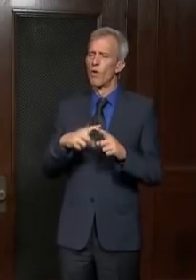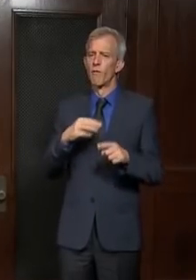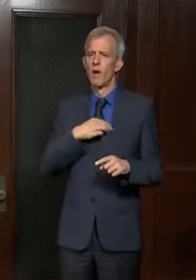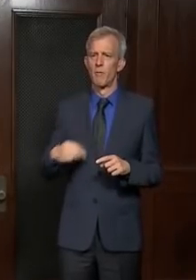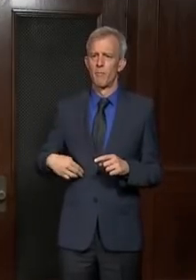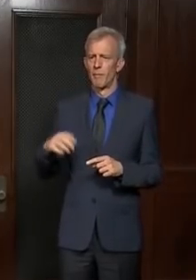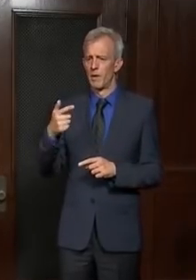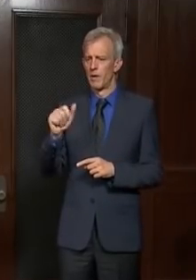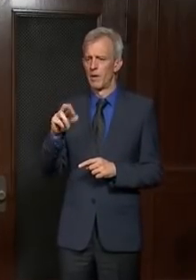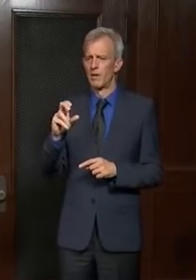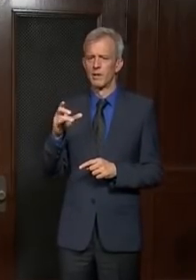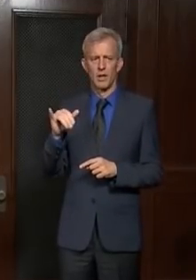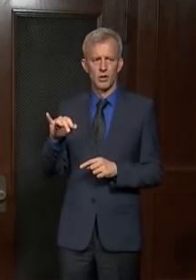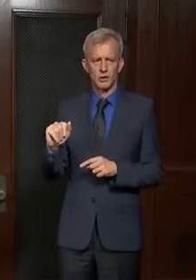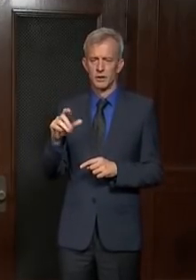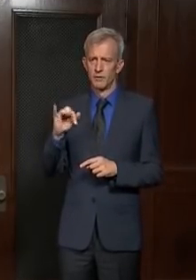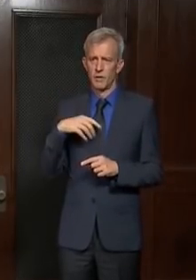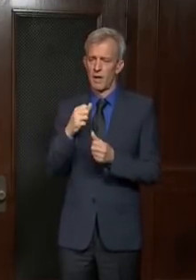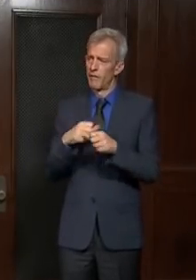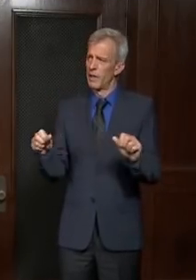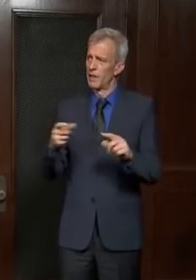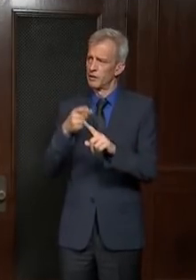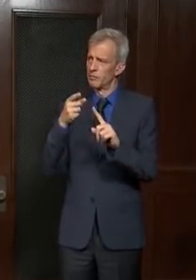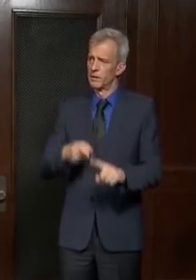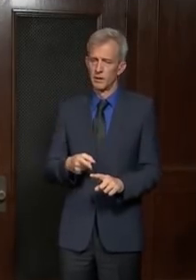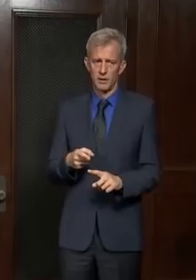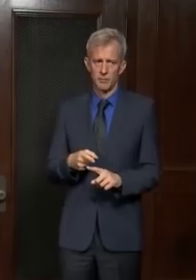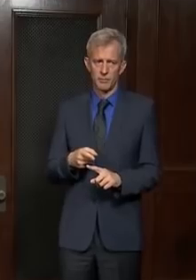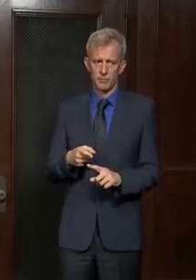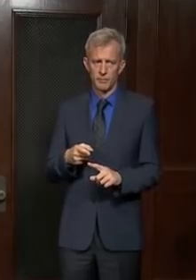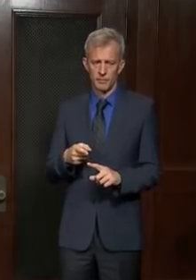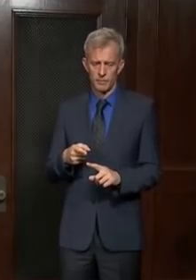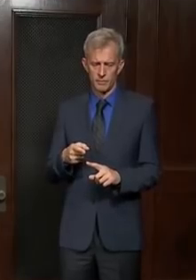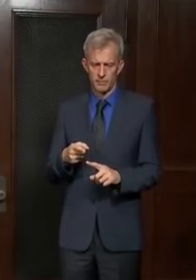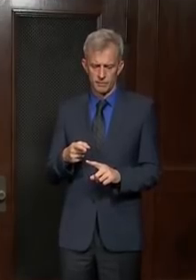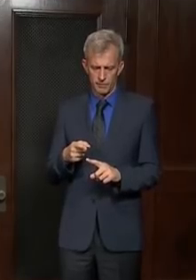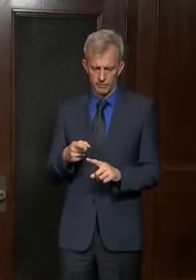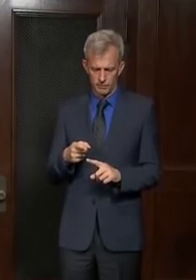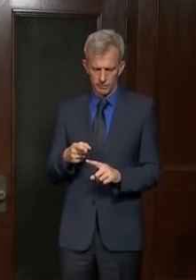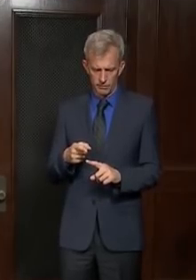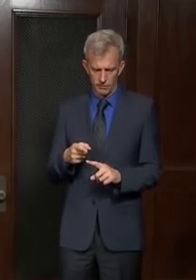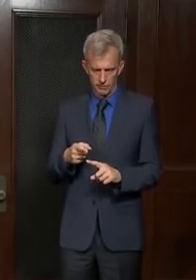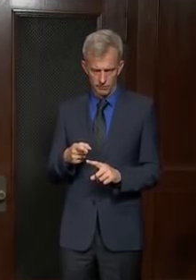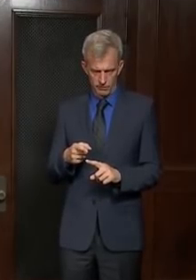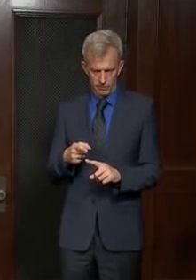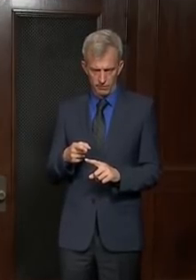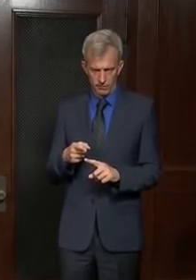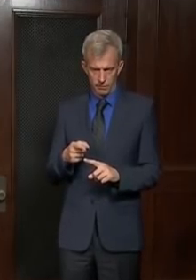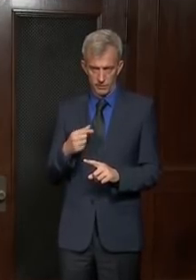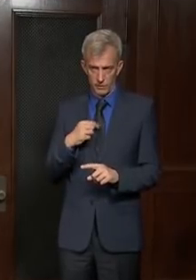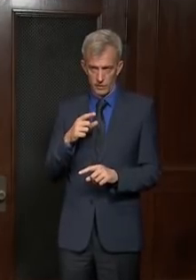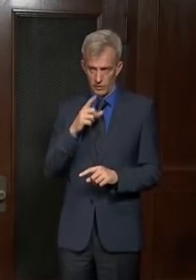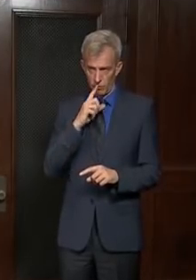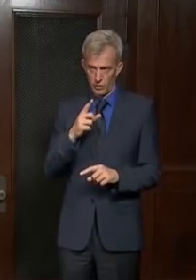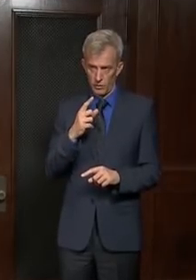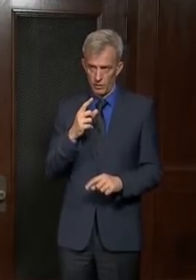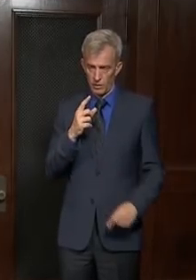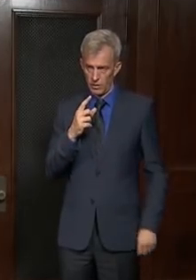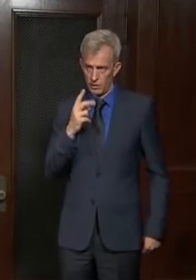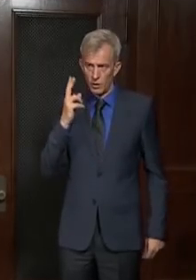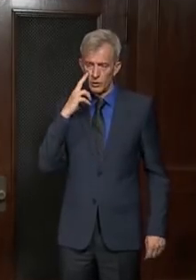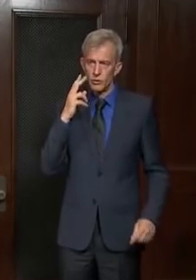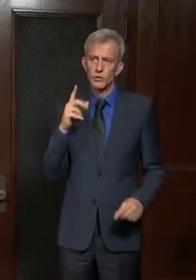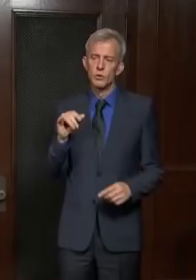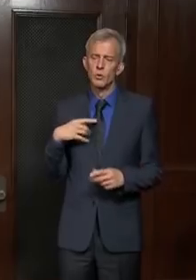5611 law, the bulky items part of it. And also, I really would like to see if you can provide an answer on